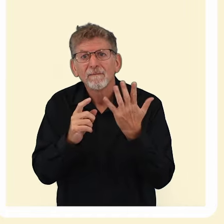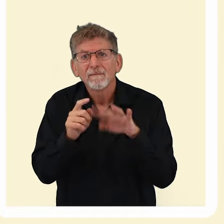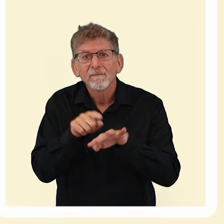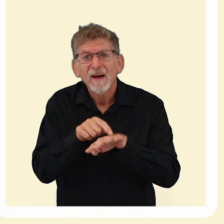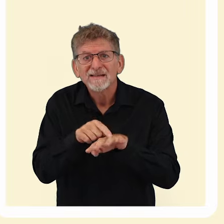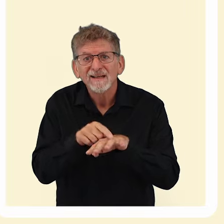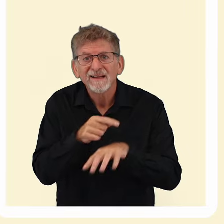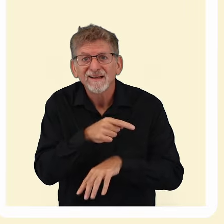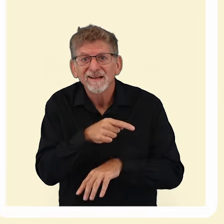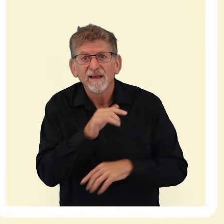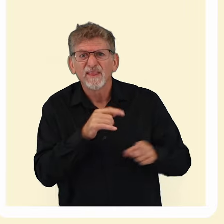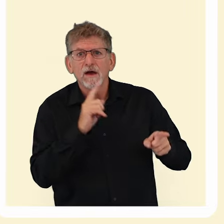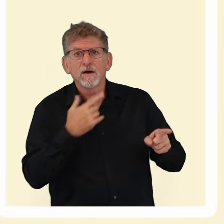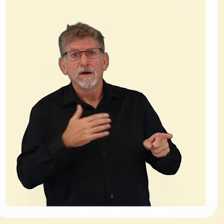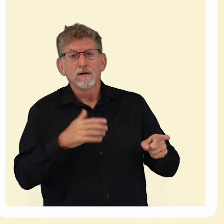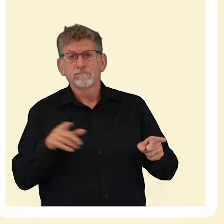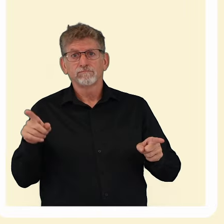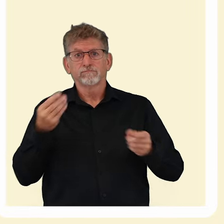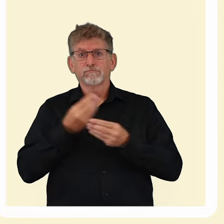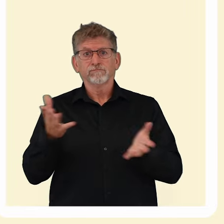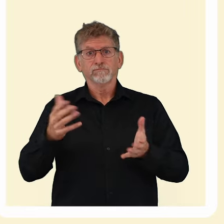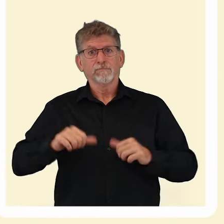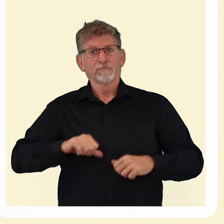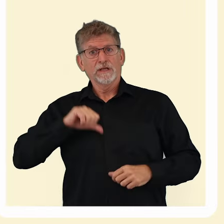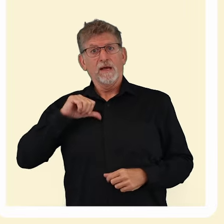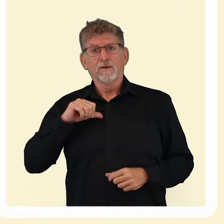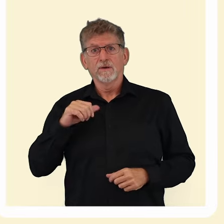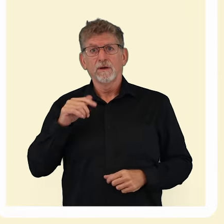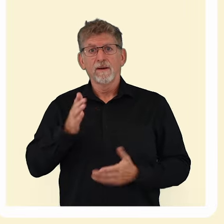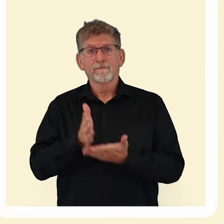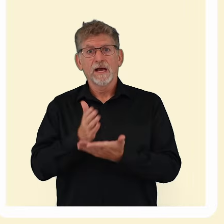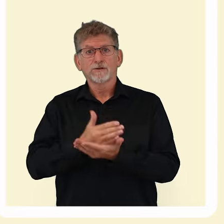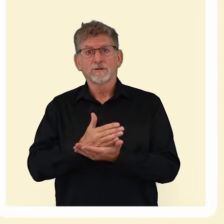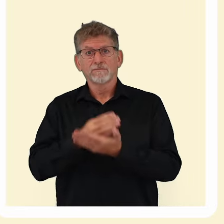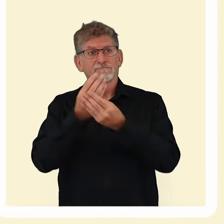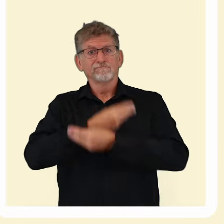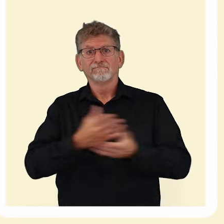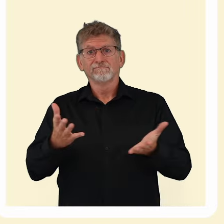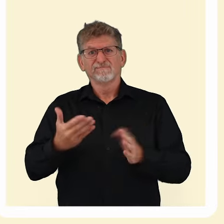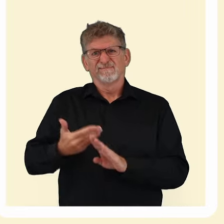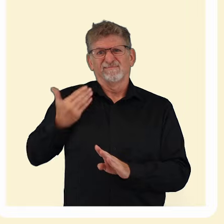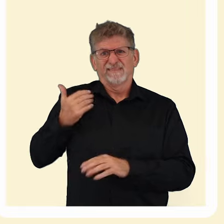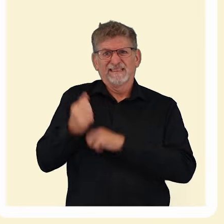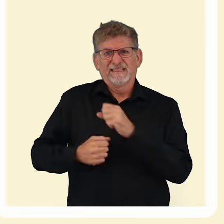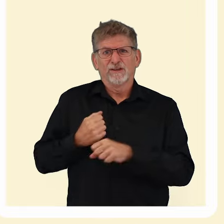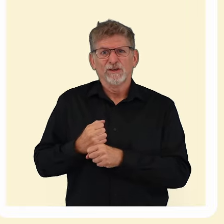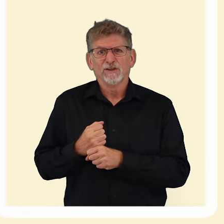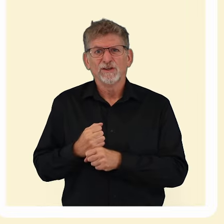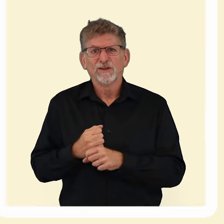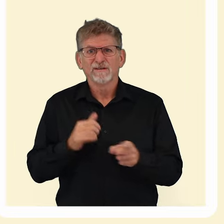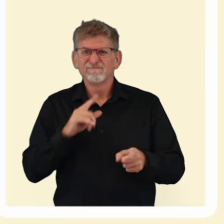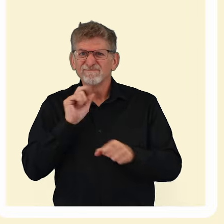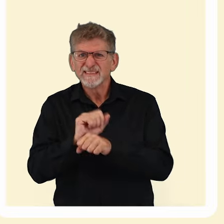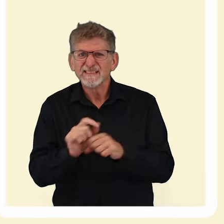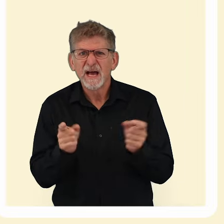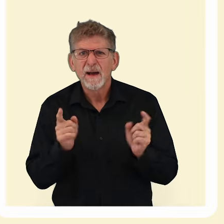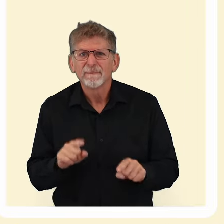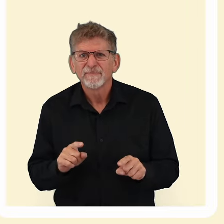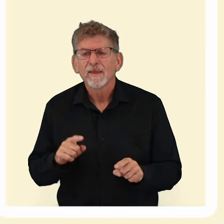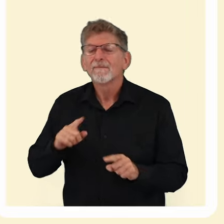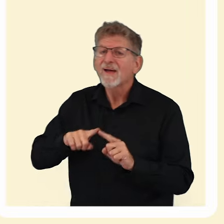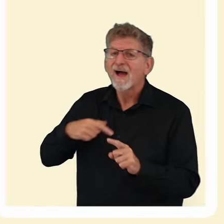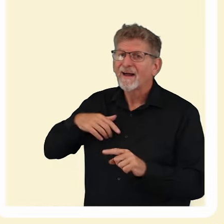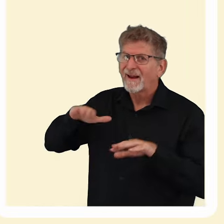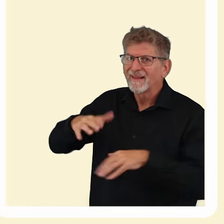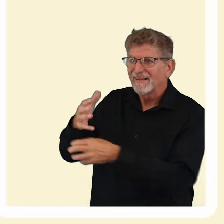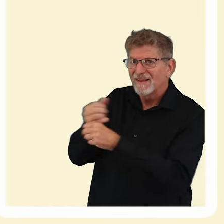budget declaration earlier in the year. So it's reality. We haven't received all